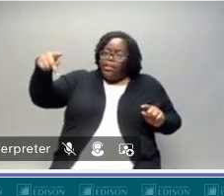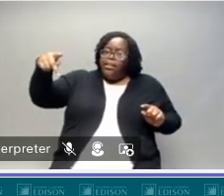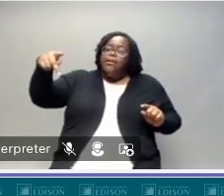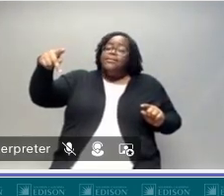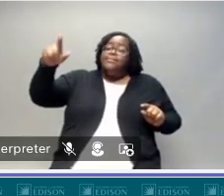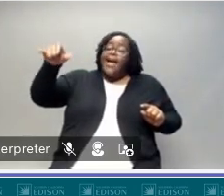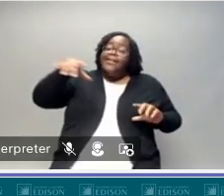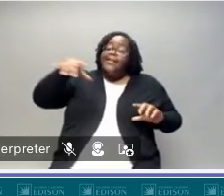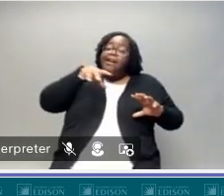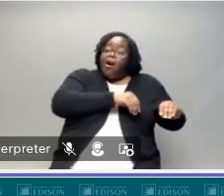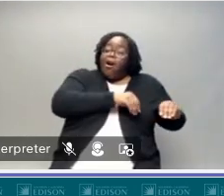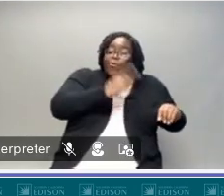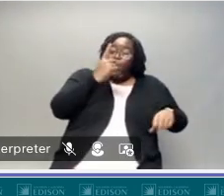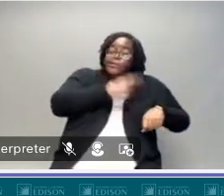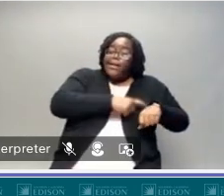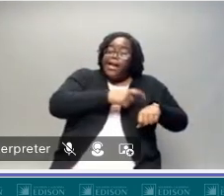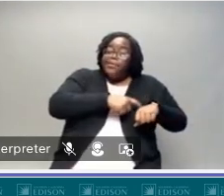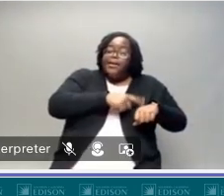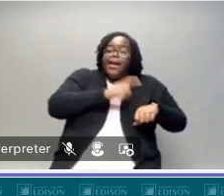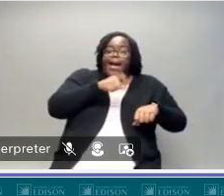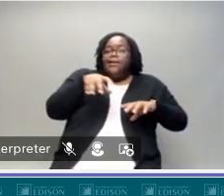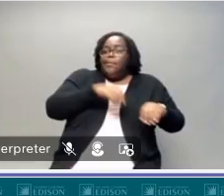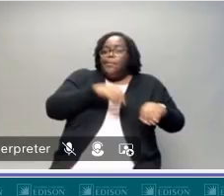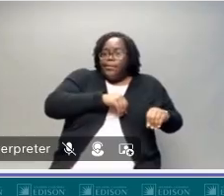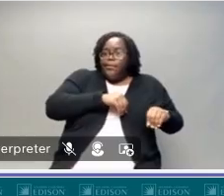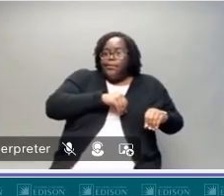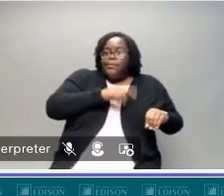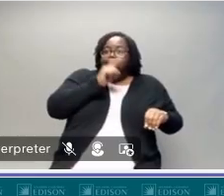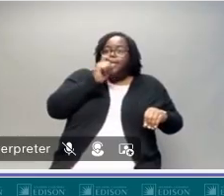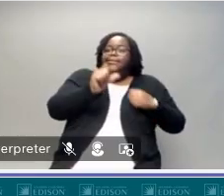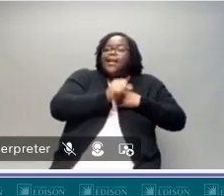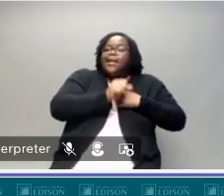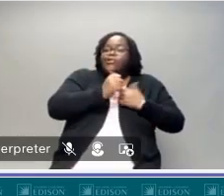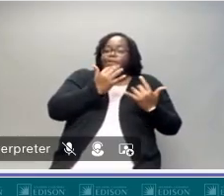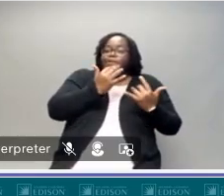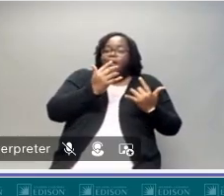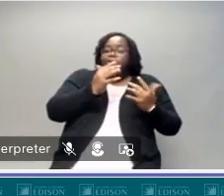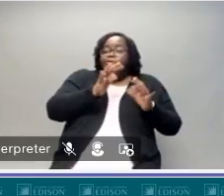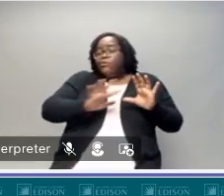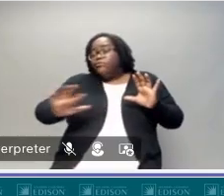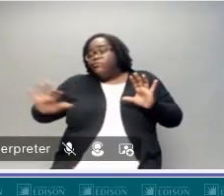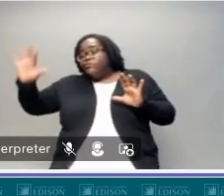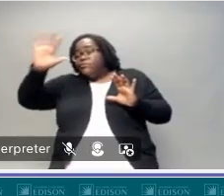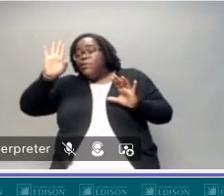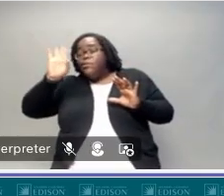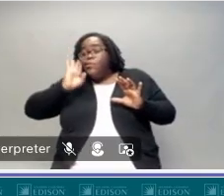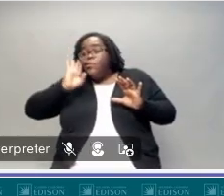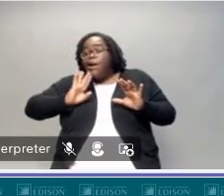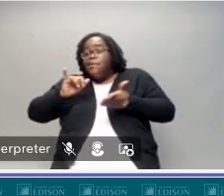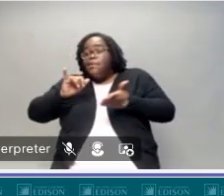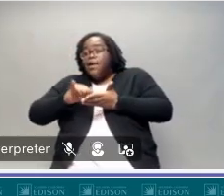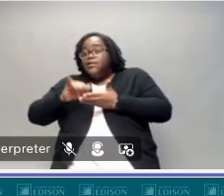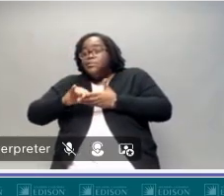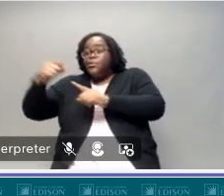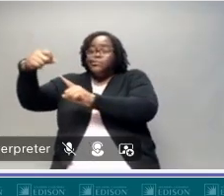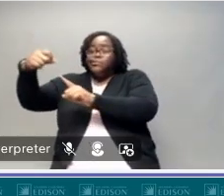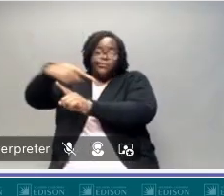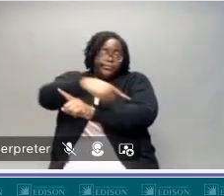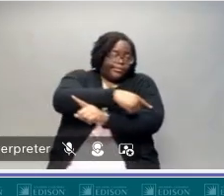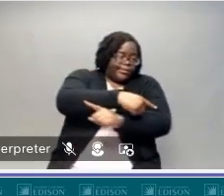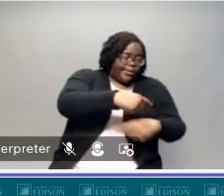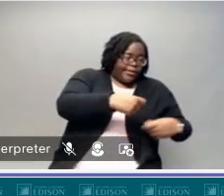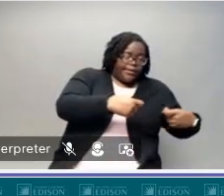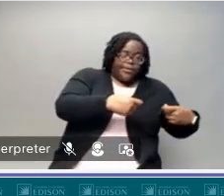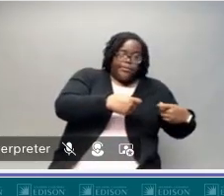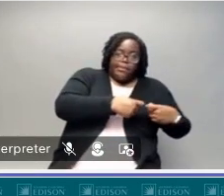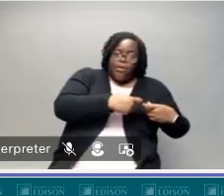a danger of fire. And to protect the community in the brown, there was no way to get power to that neighborhood in the red circle that